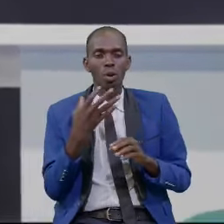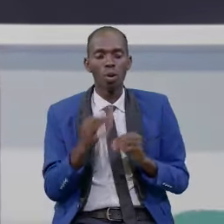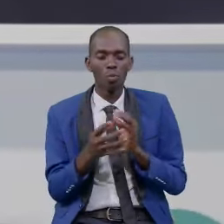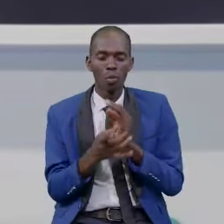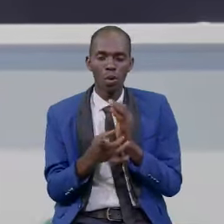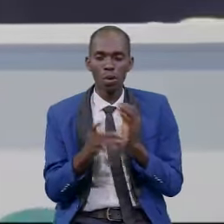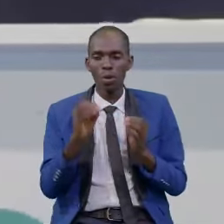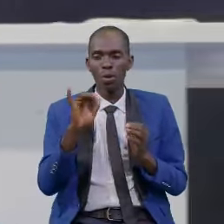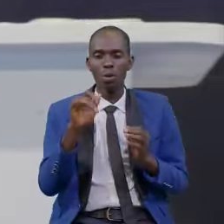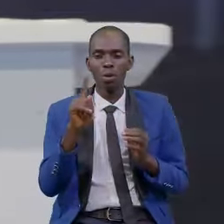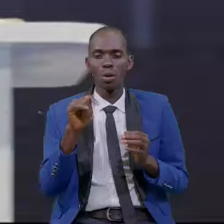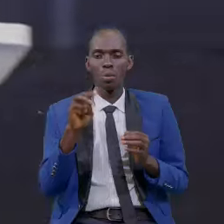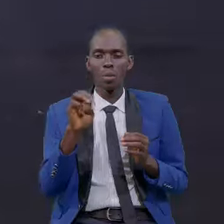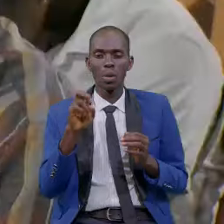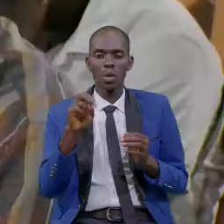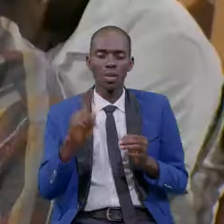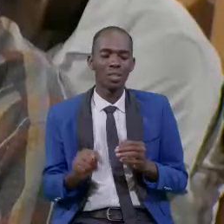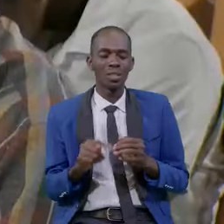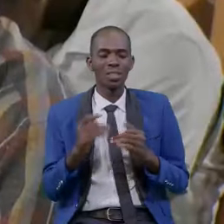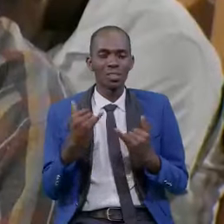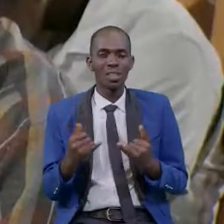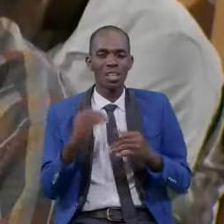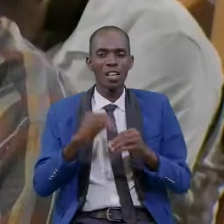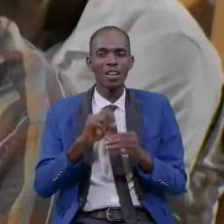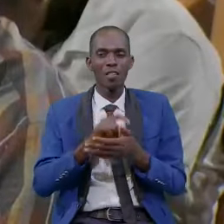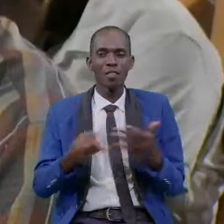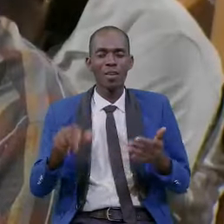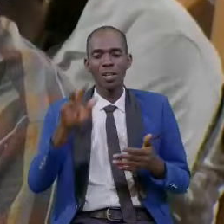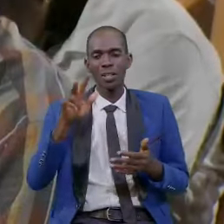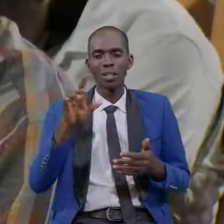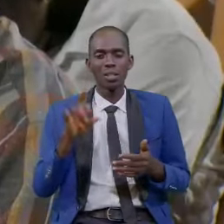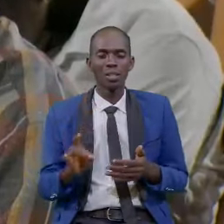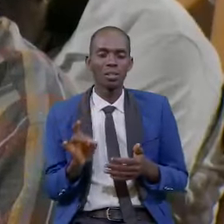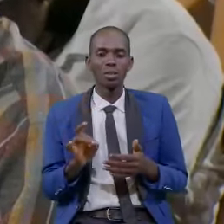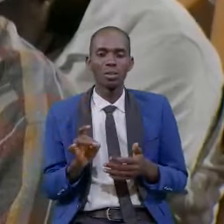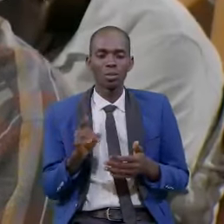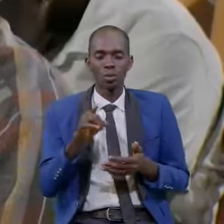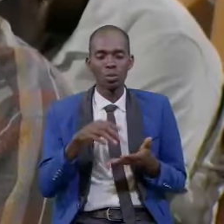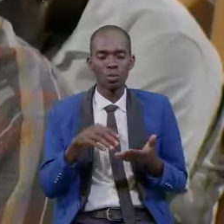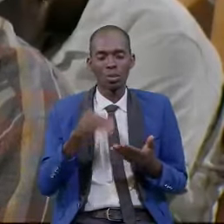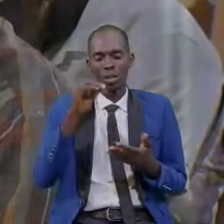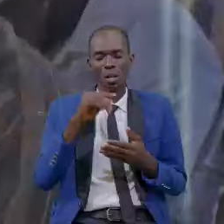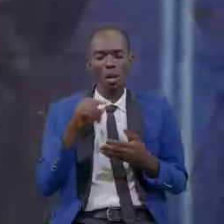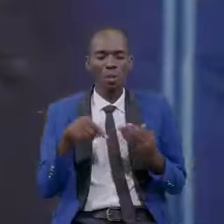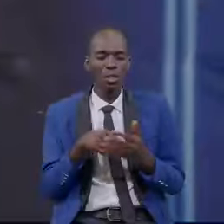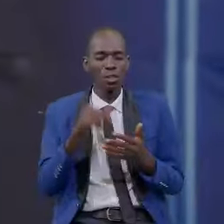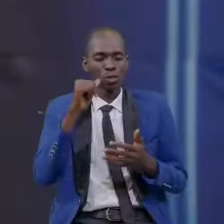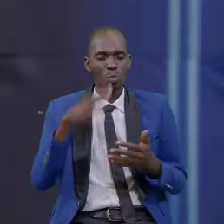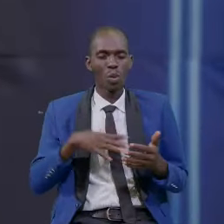In verse 38, we're told about this woman that she